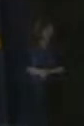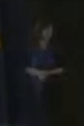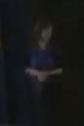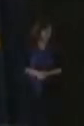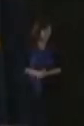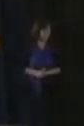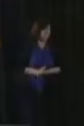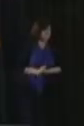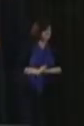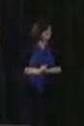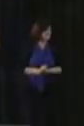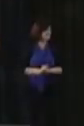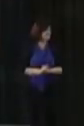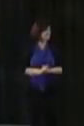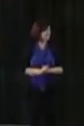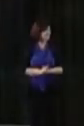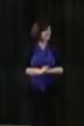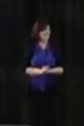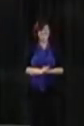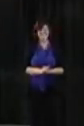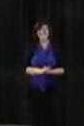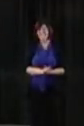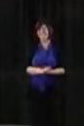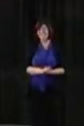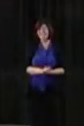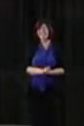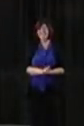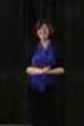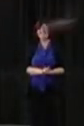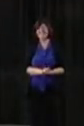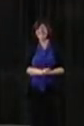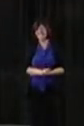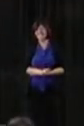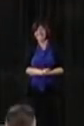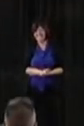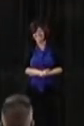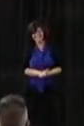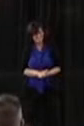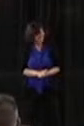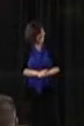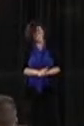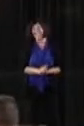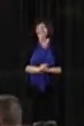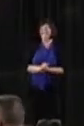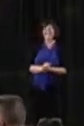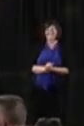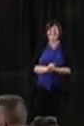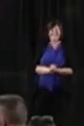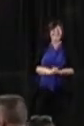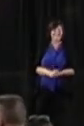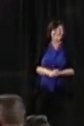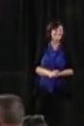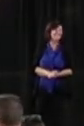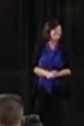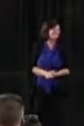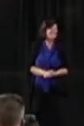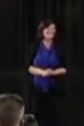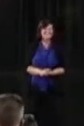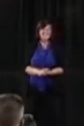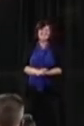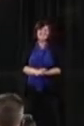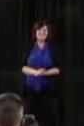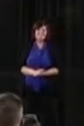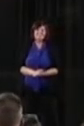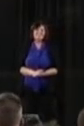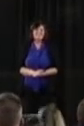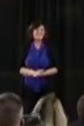The Bills make me wanna shout. Kick your heels up and shout. Throw your hands up and shout. Throw your head back and shout. Come on now, the